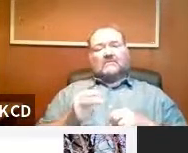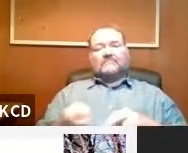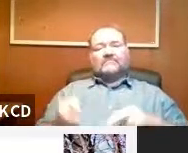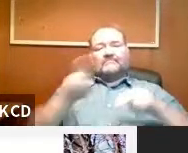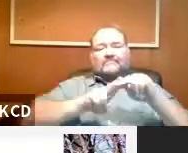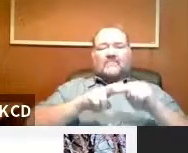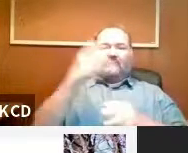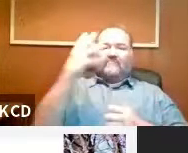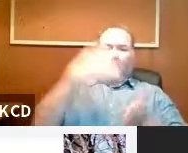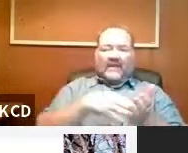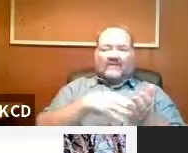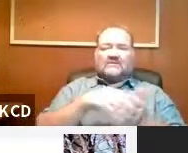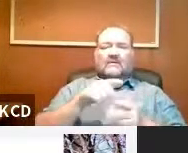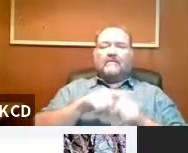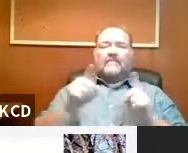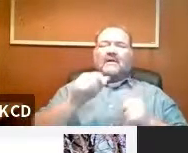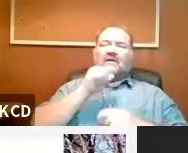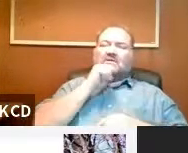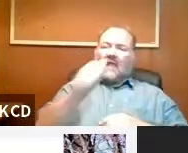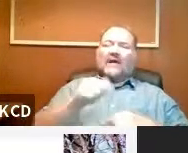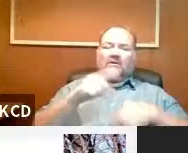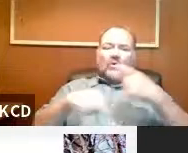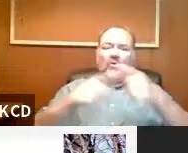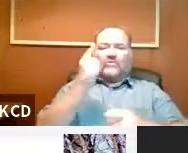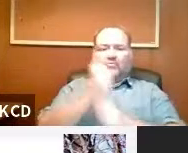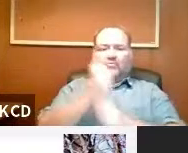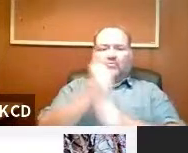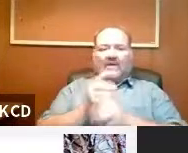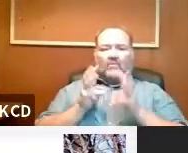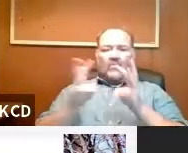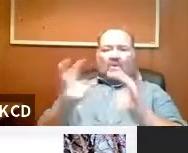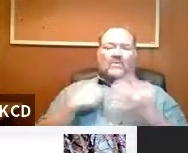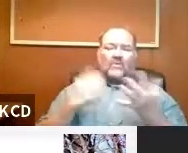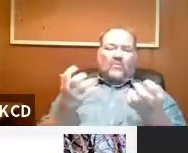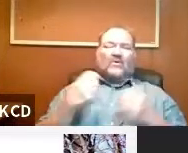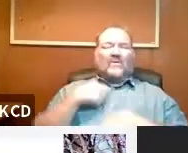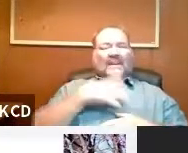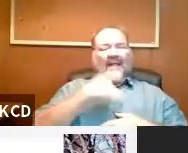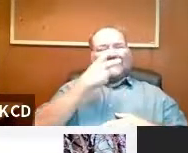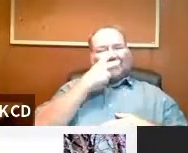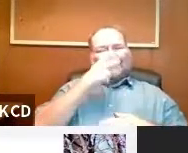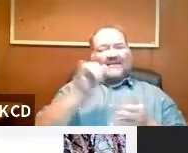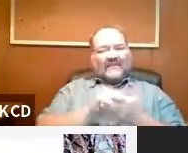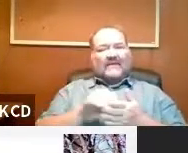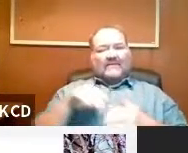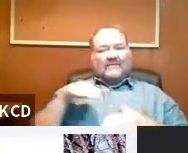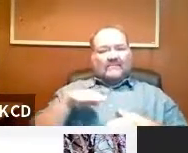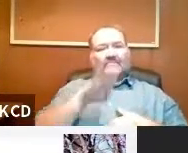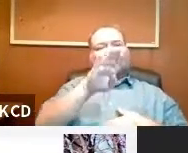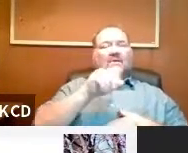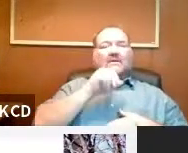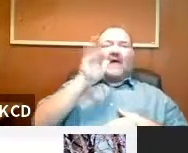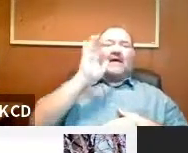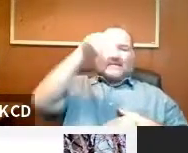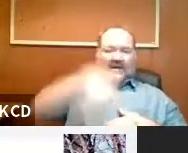4,000 mark, but it's still not trending in the direction that we want it to go. We would like to see that moving back up instead of down, because it